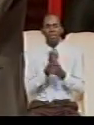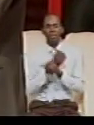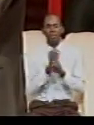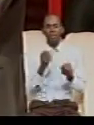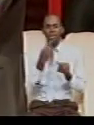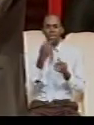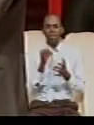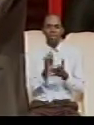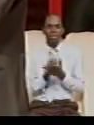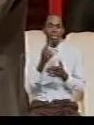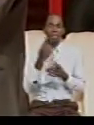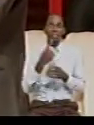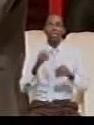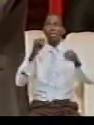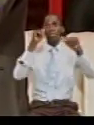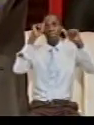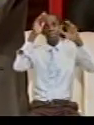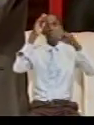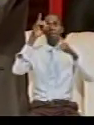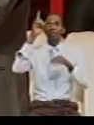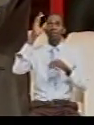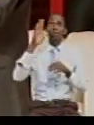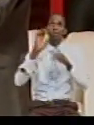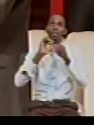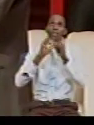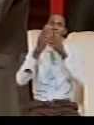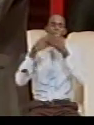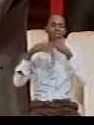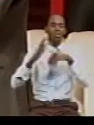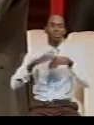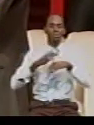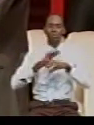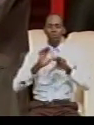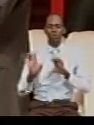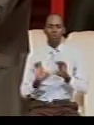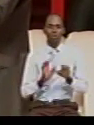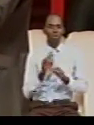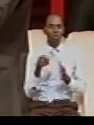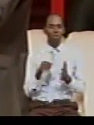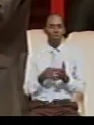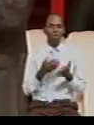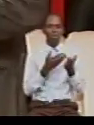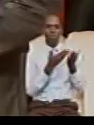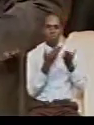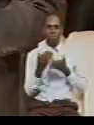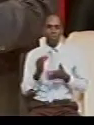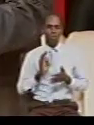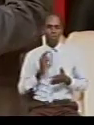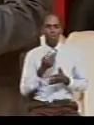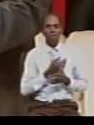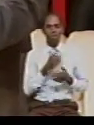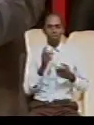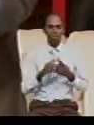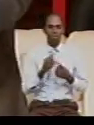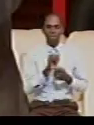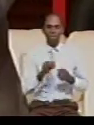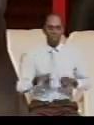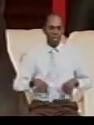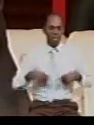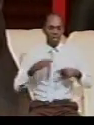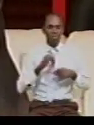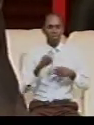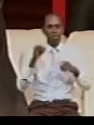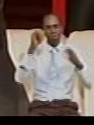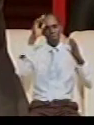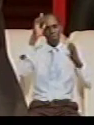the Father God in heaven does that, bringing us to a lively hope. By the new birth, we're